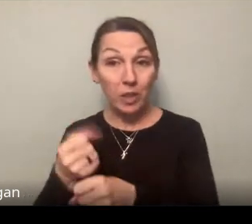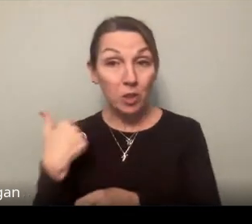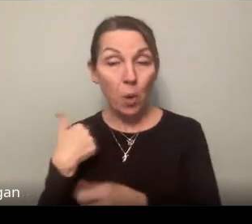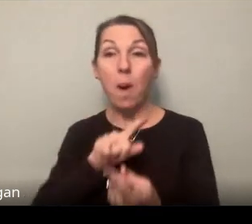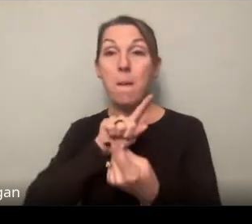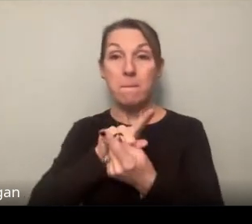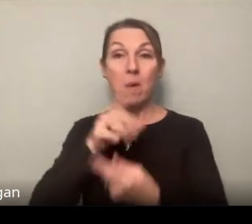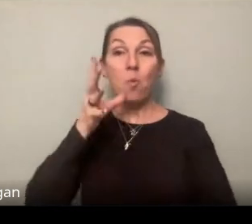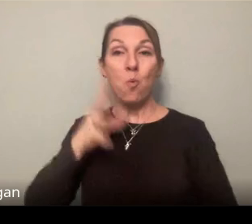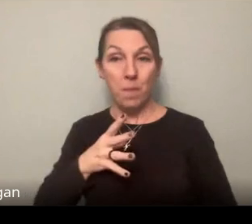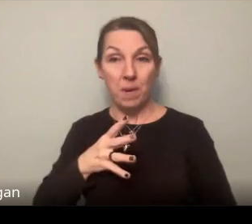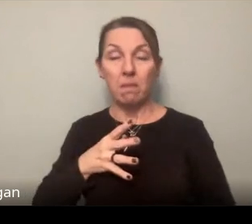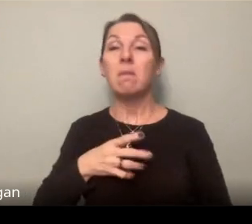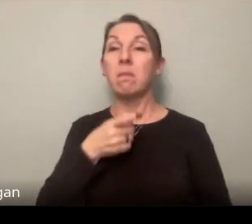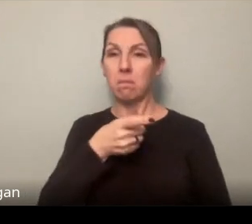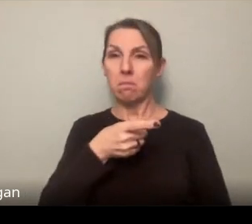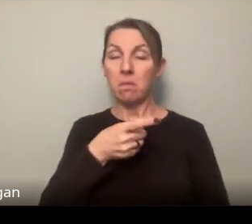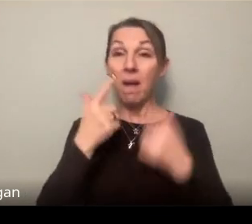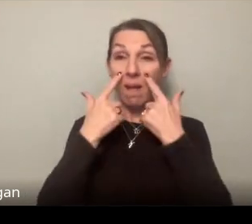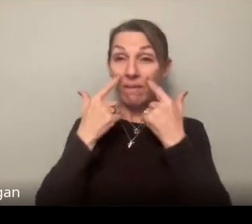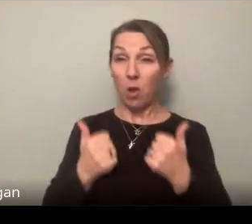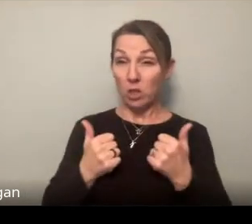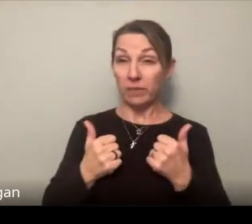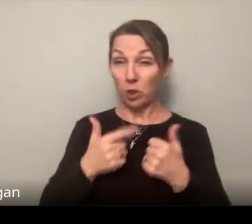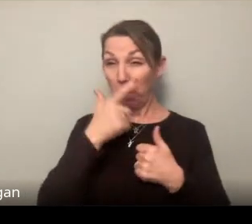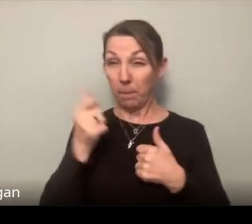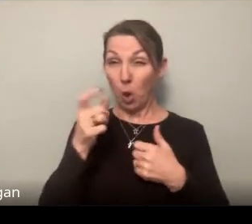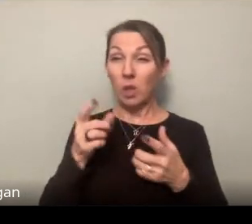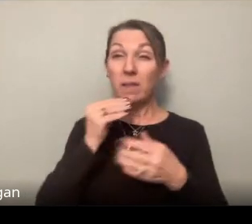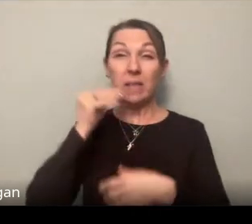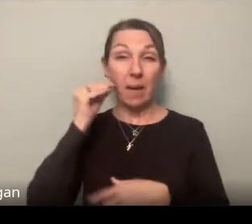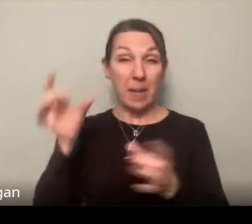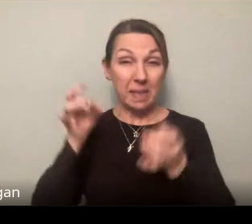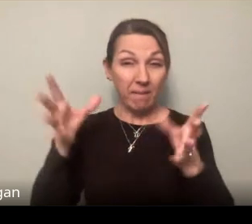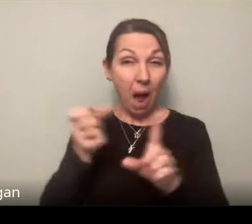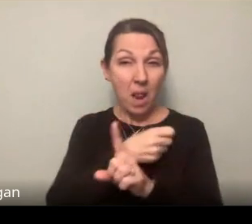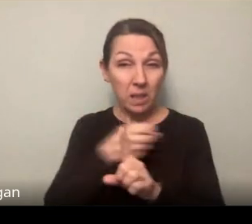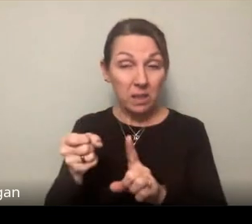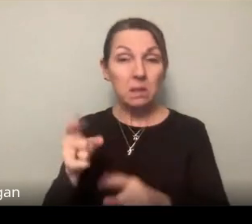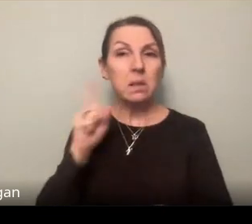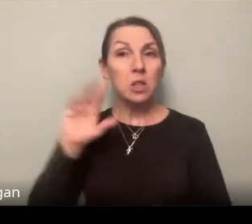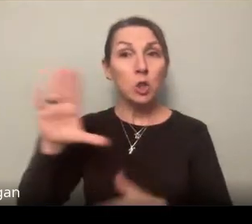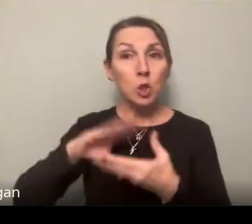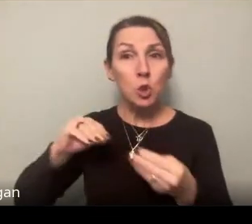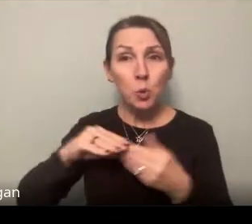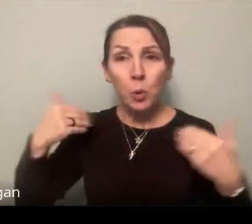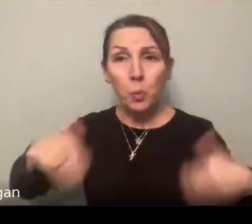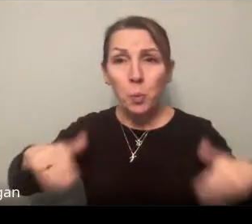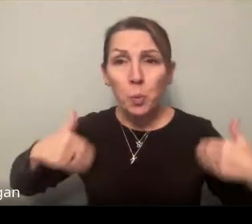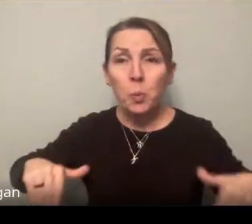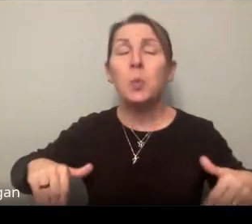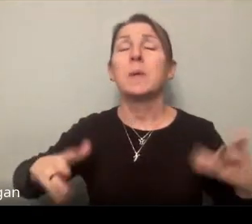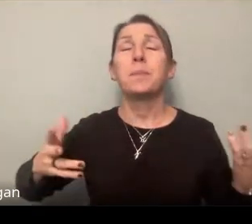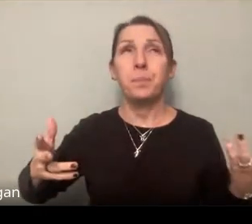woman who actually lost her vision due to domestic violence. And hearing her story and